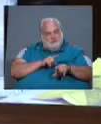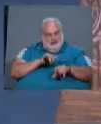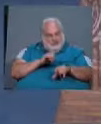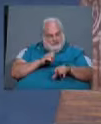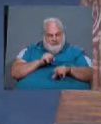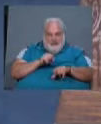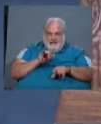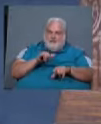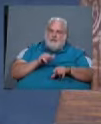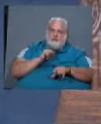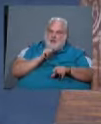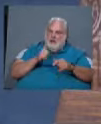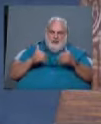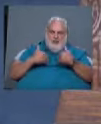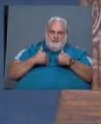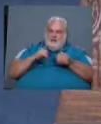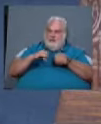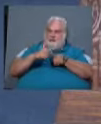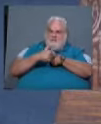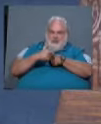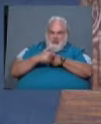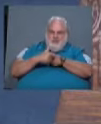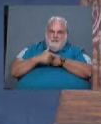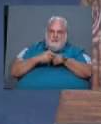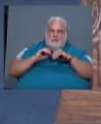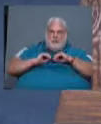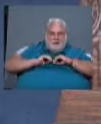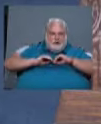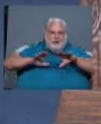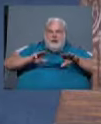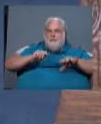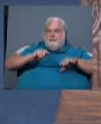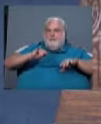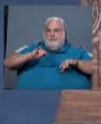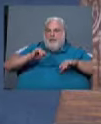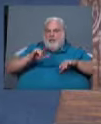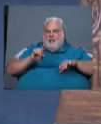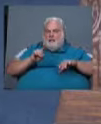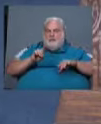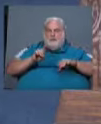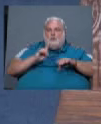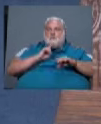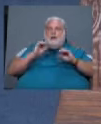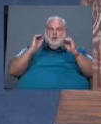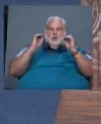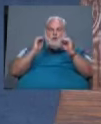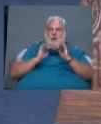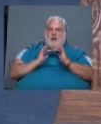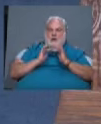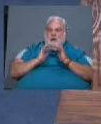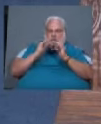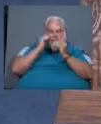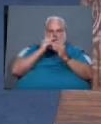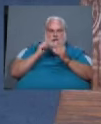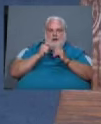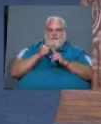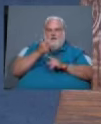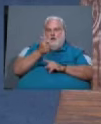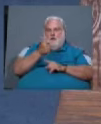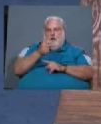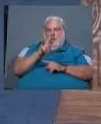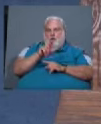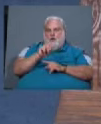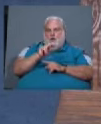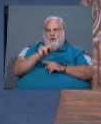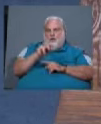this case? We did not, at the time that the notices were being mailed, there was no contact information for Granite